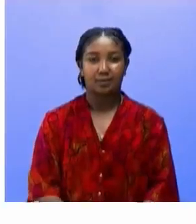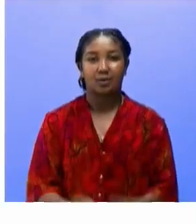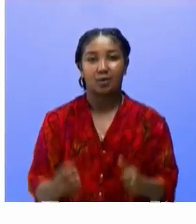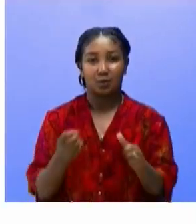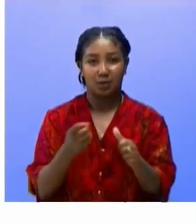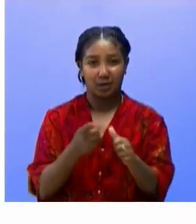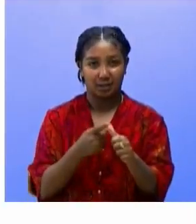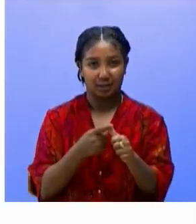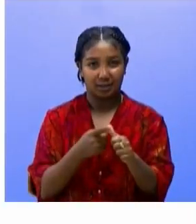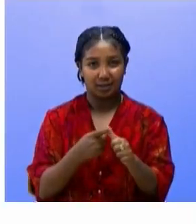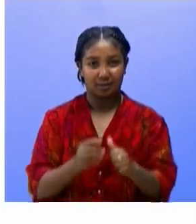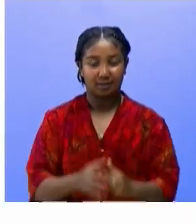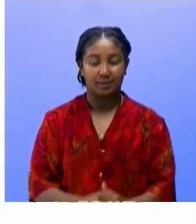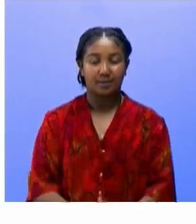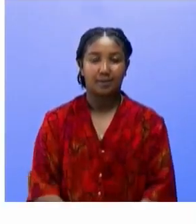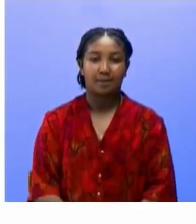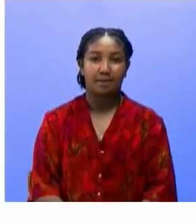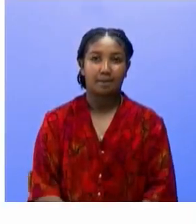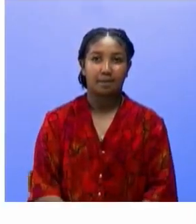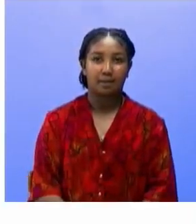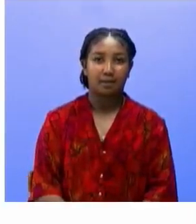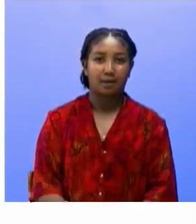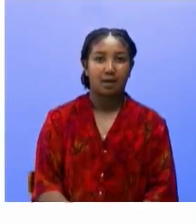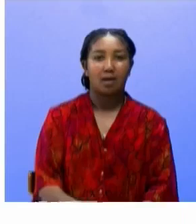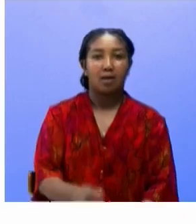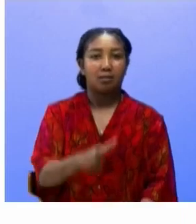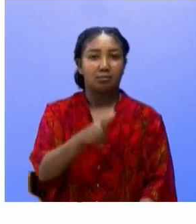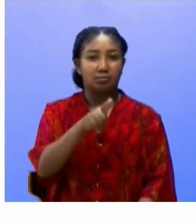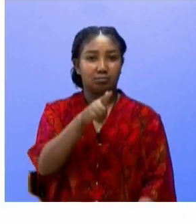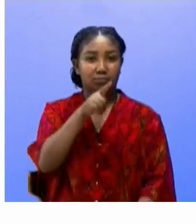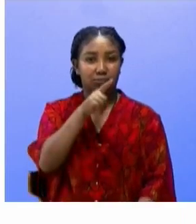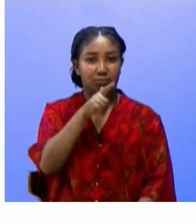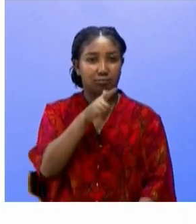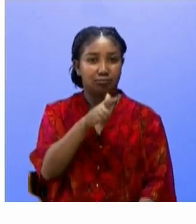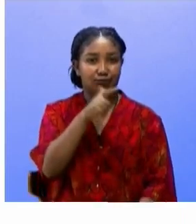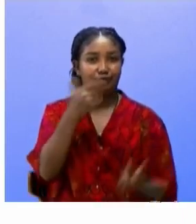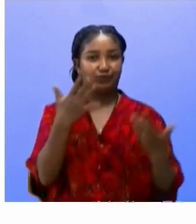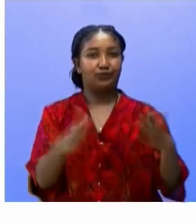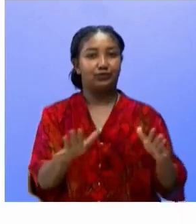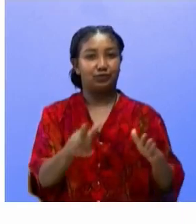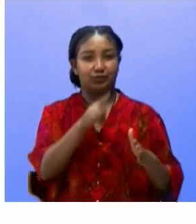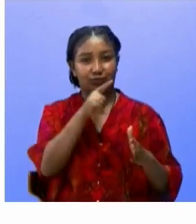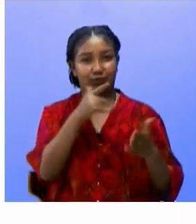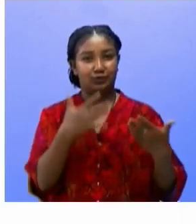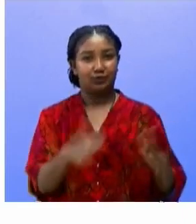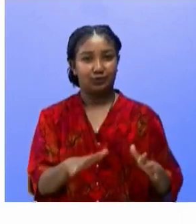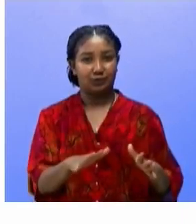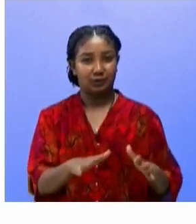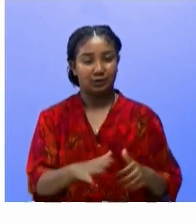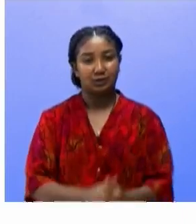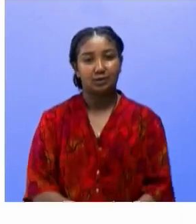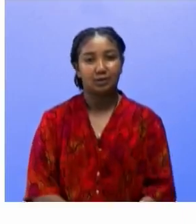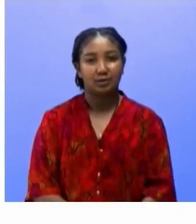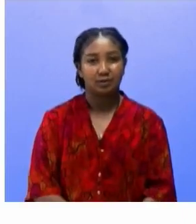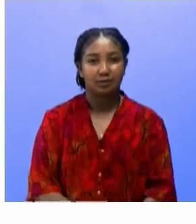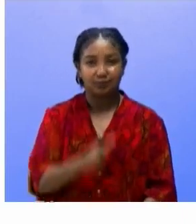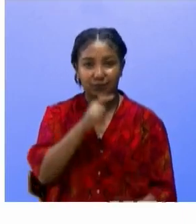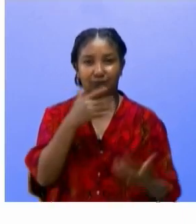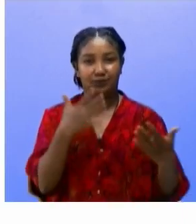1. Ate my lunch. Ate my lunch.